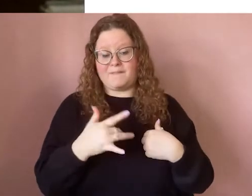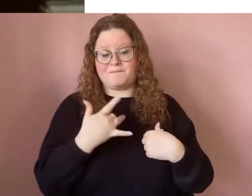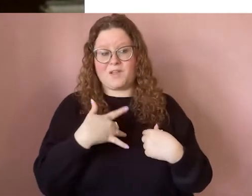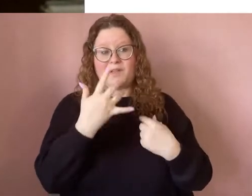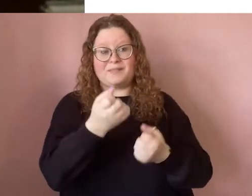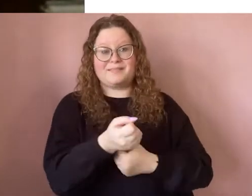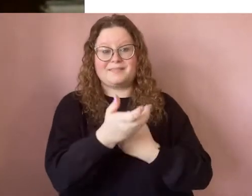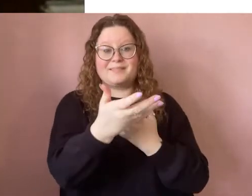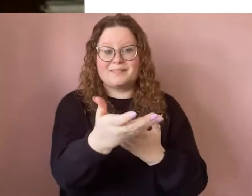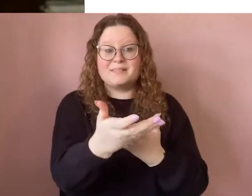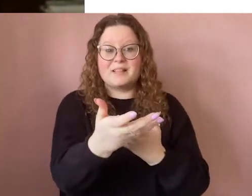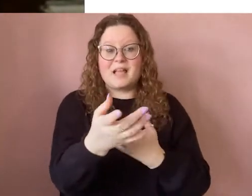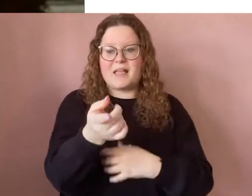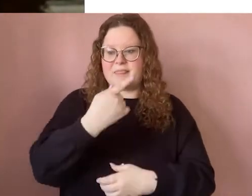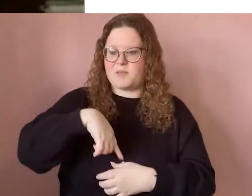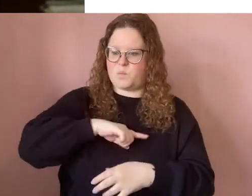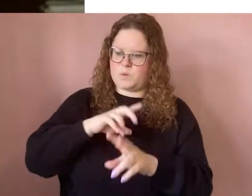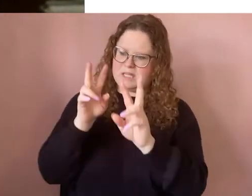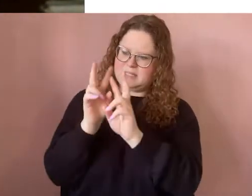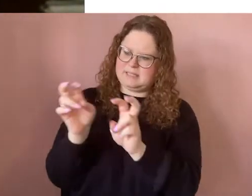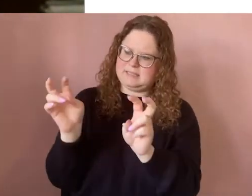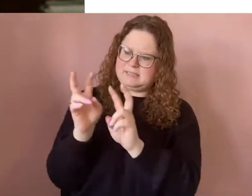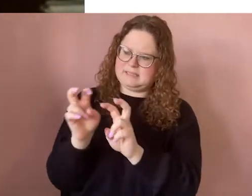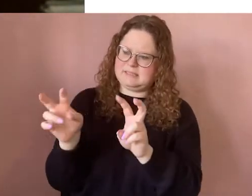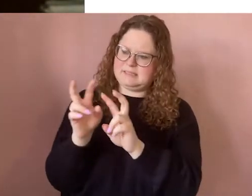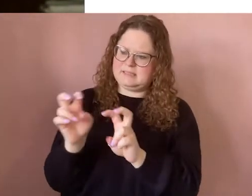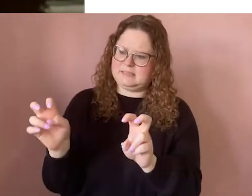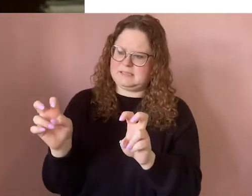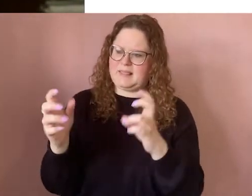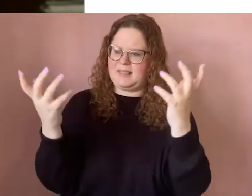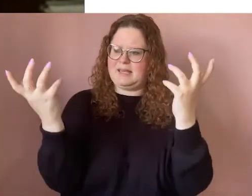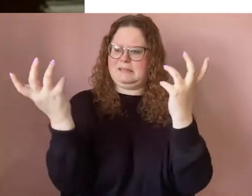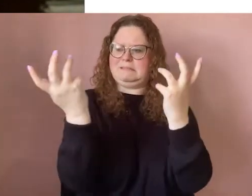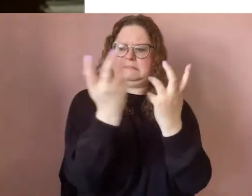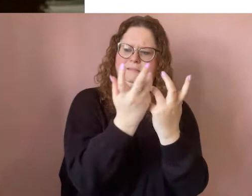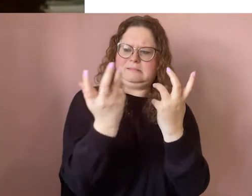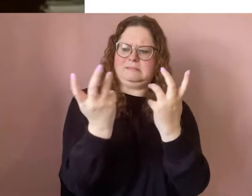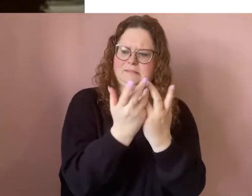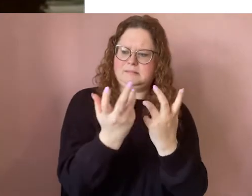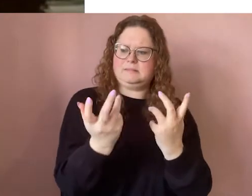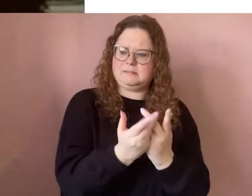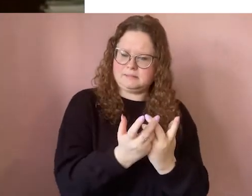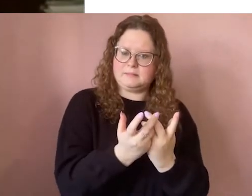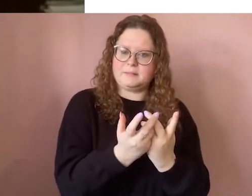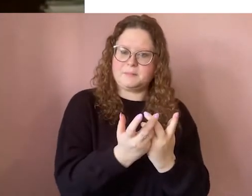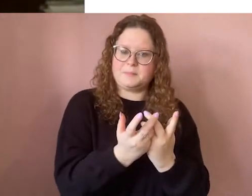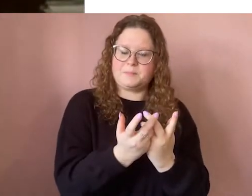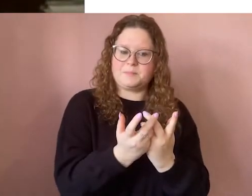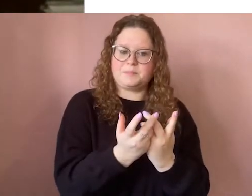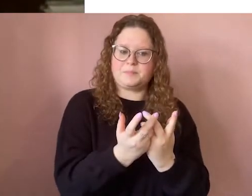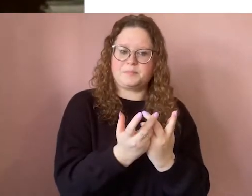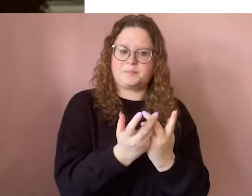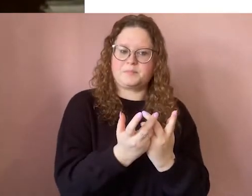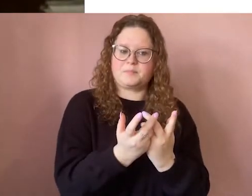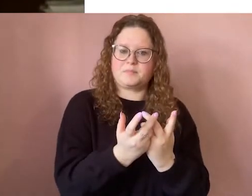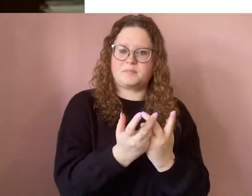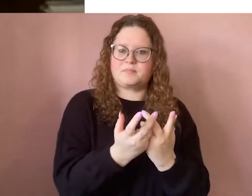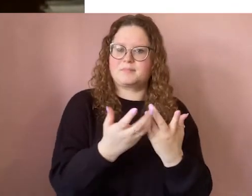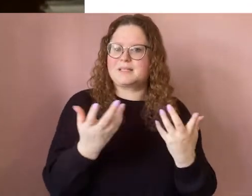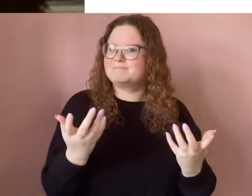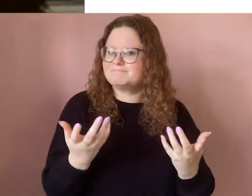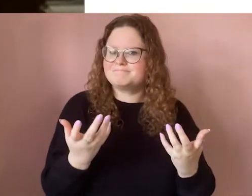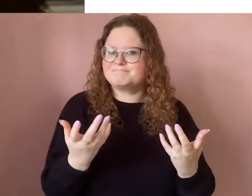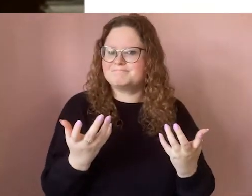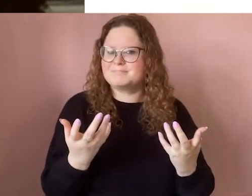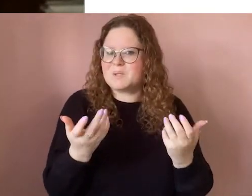what they're going through as a diagnostic category. This is the only field of medicine that does things